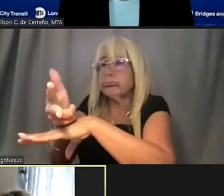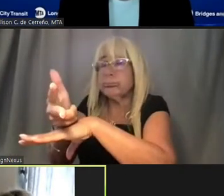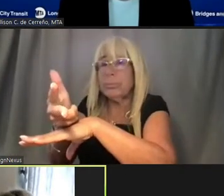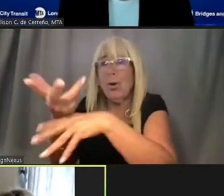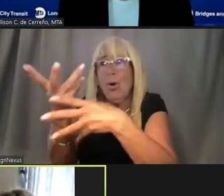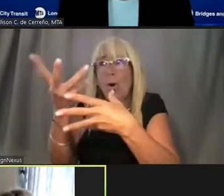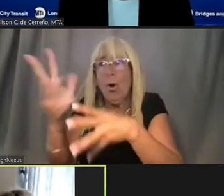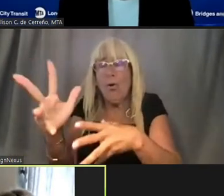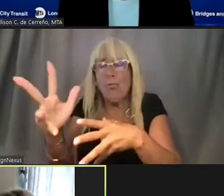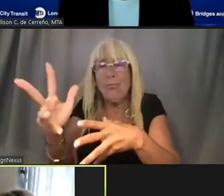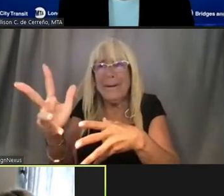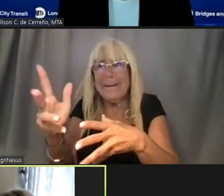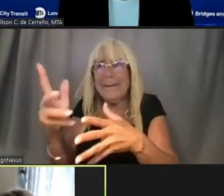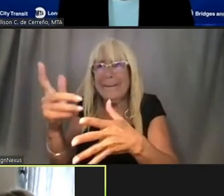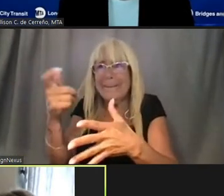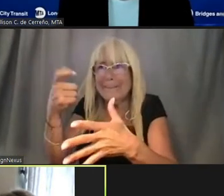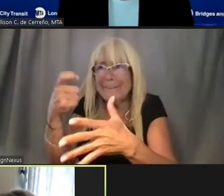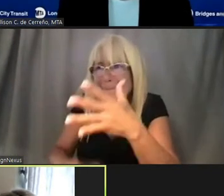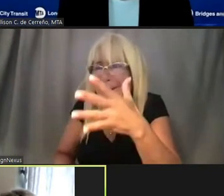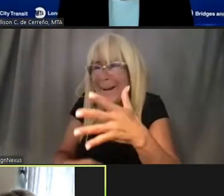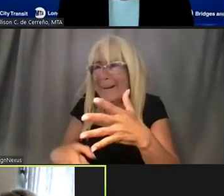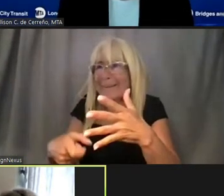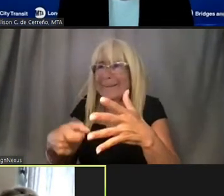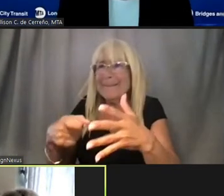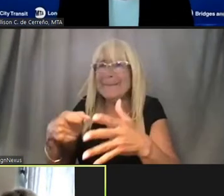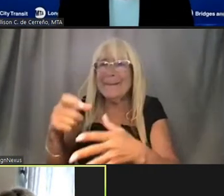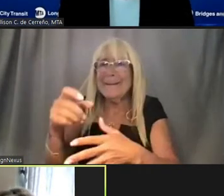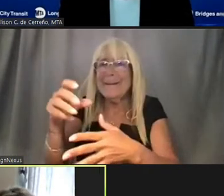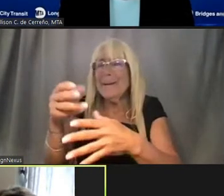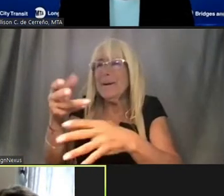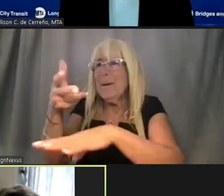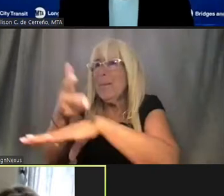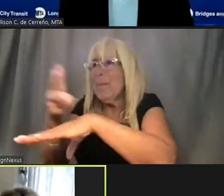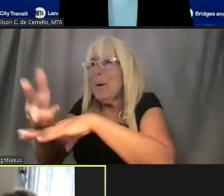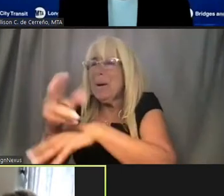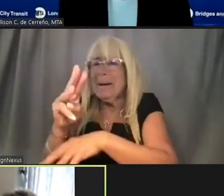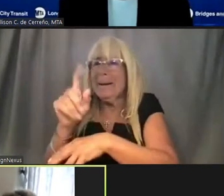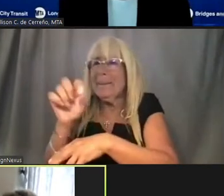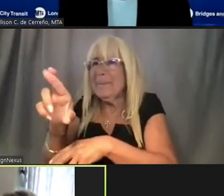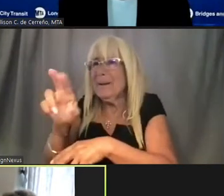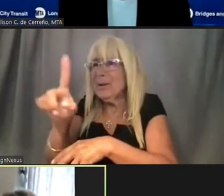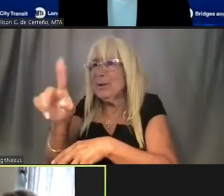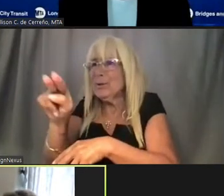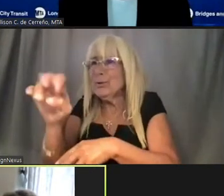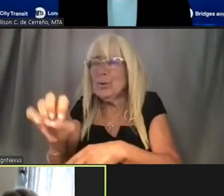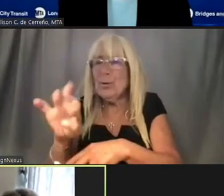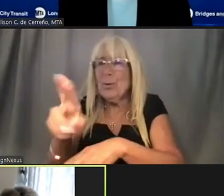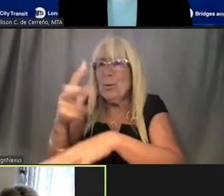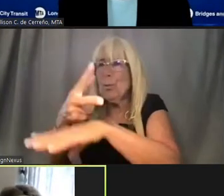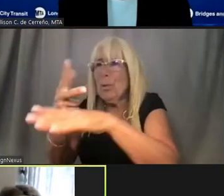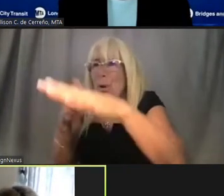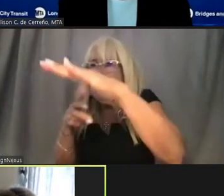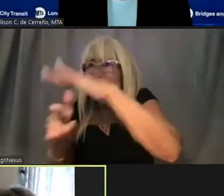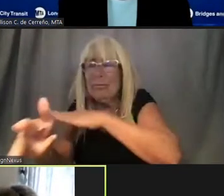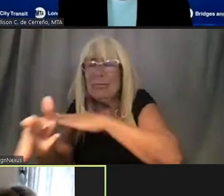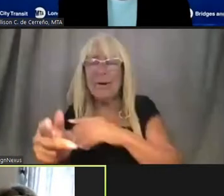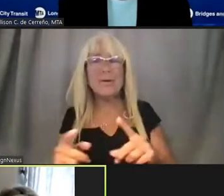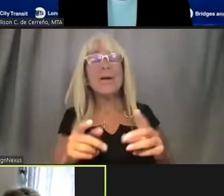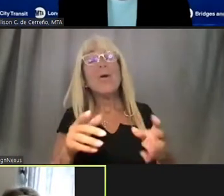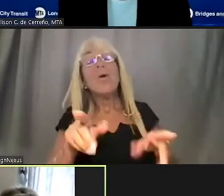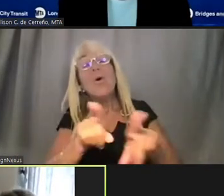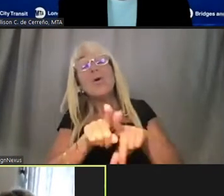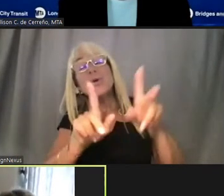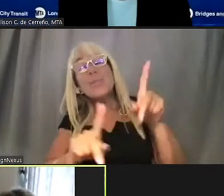parking meter zones or parking garage however those who do use Vehicles